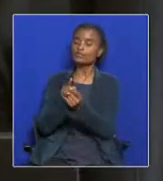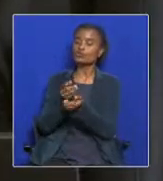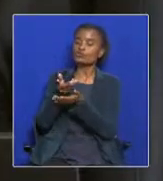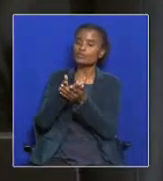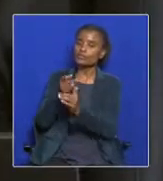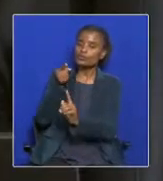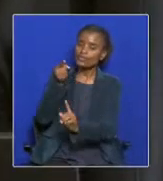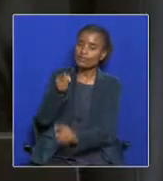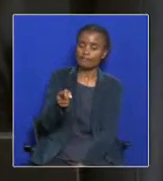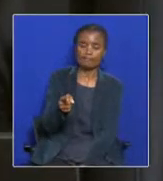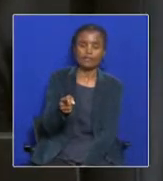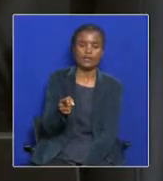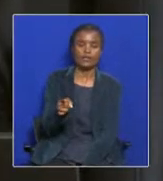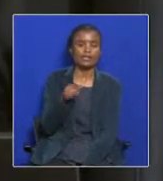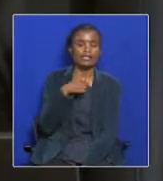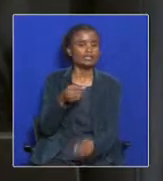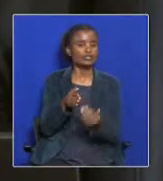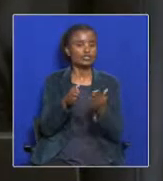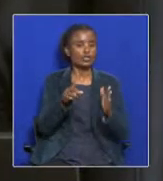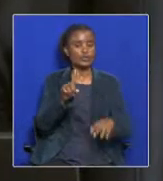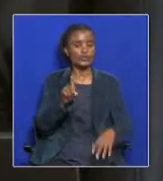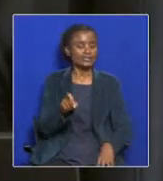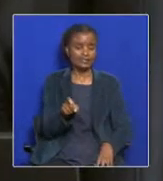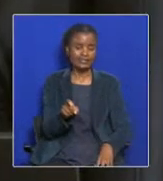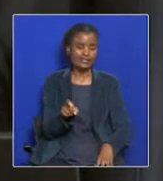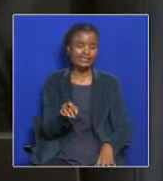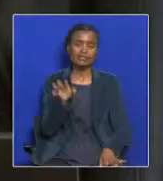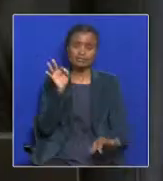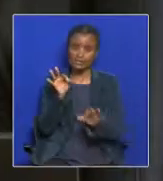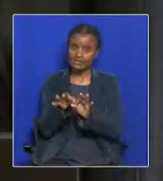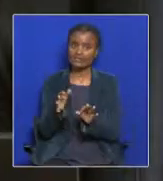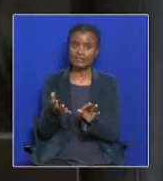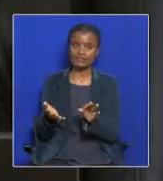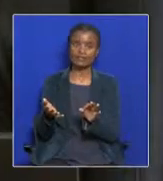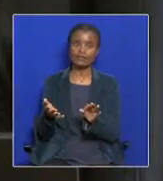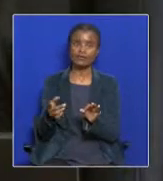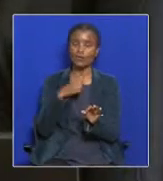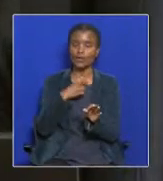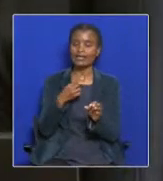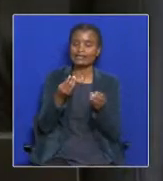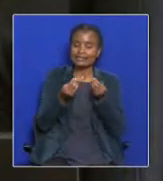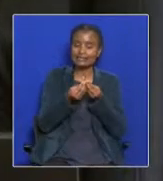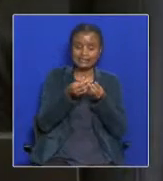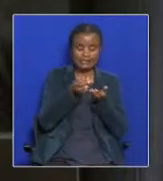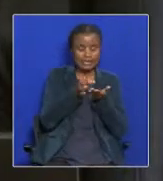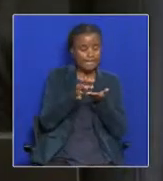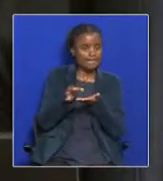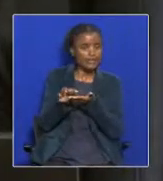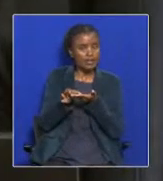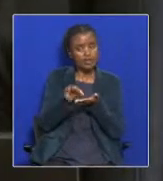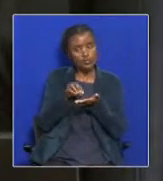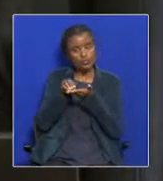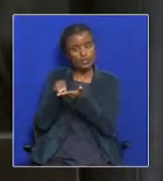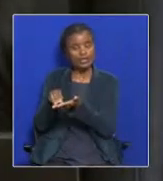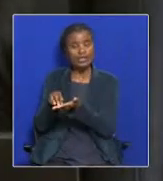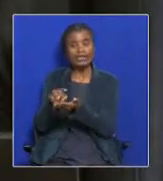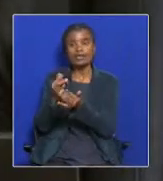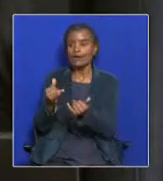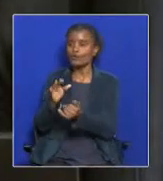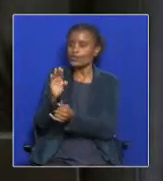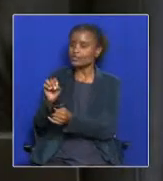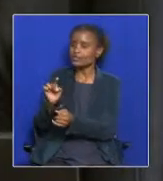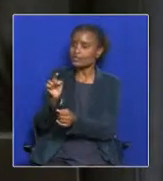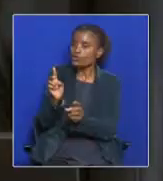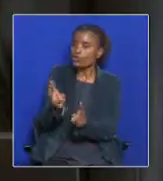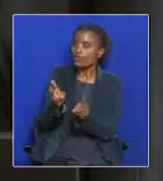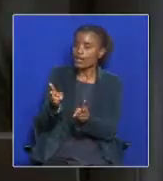general question. It's specific to a sample. You're not asking how does it work normally. You say, I have a sample